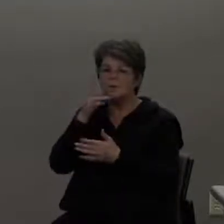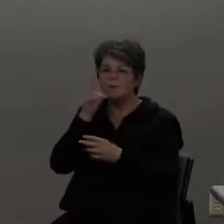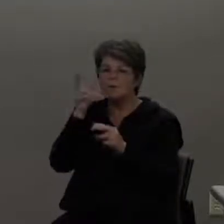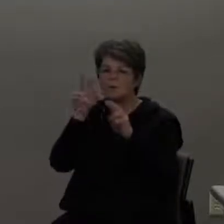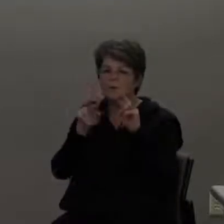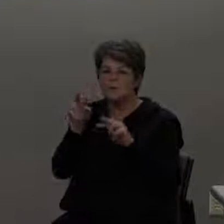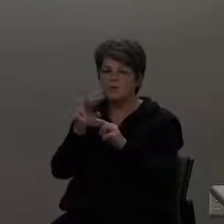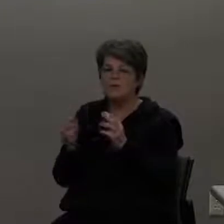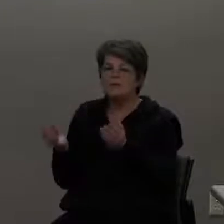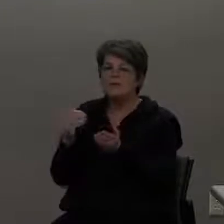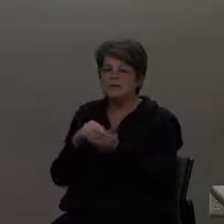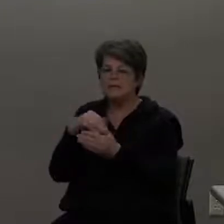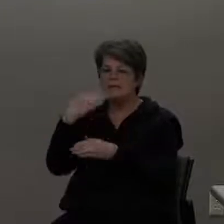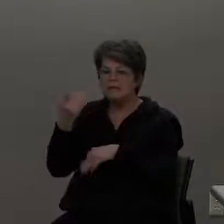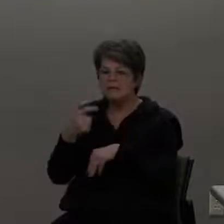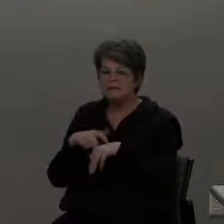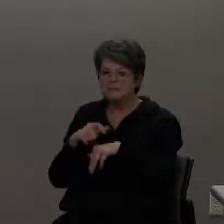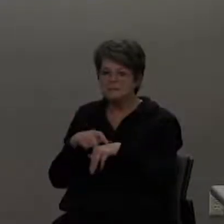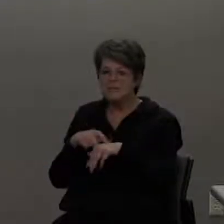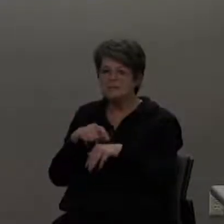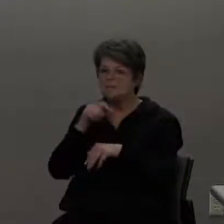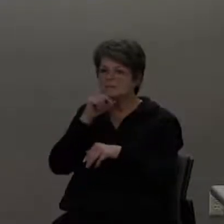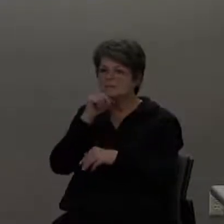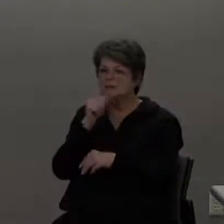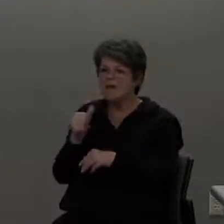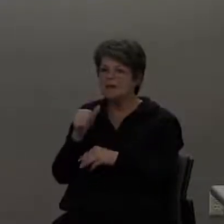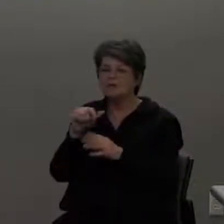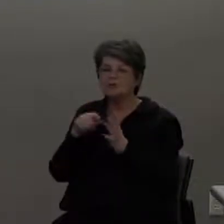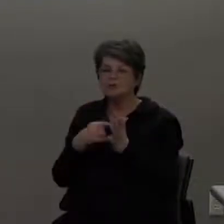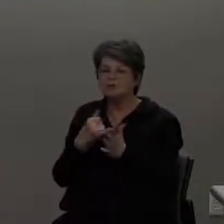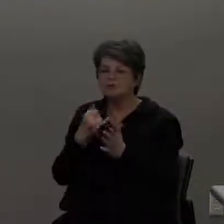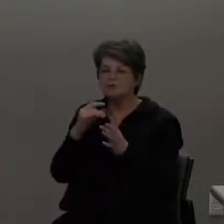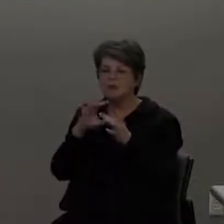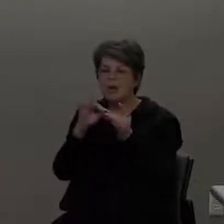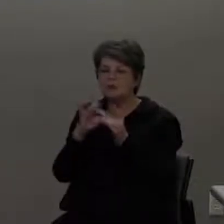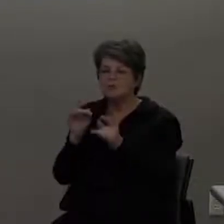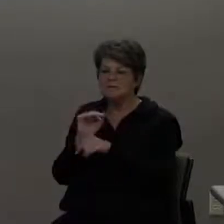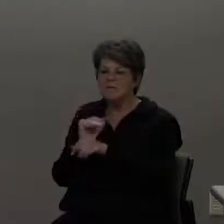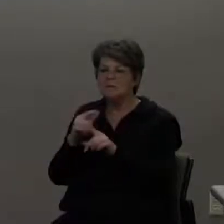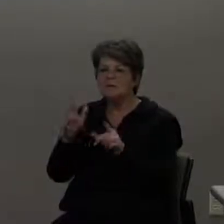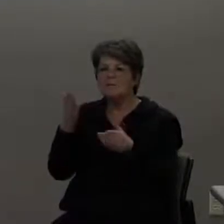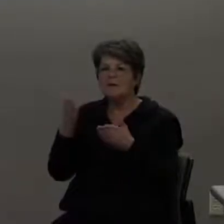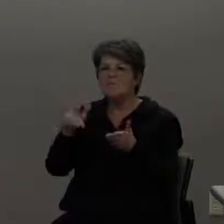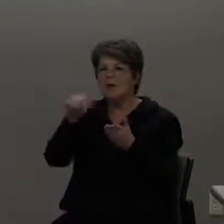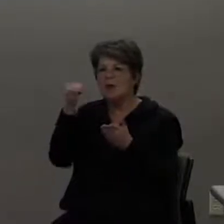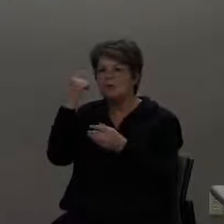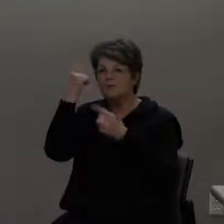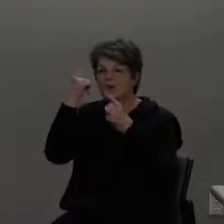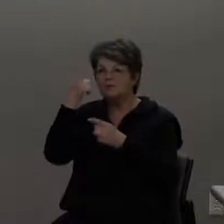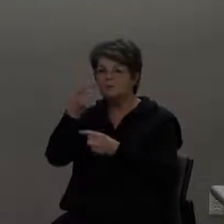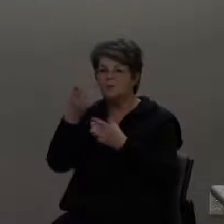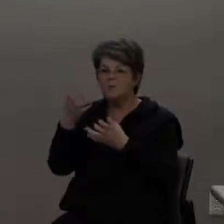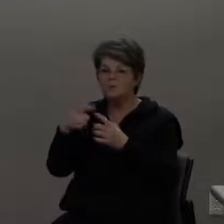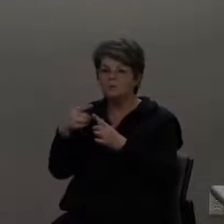next time we're together based on not just the comments tonight, but if you have other thoughts that you want to share